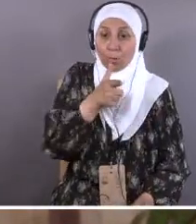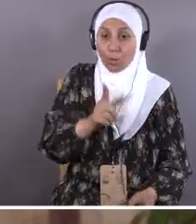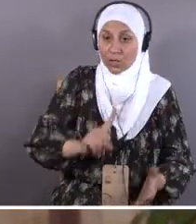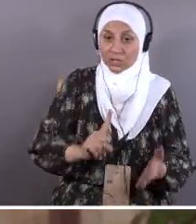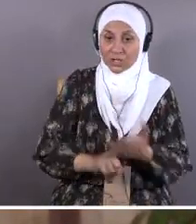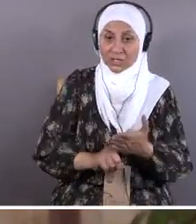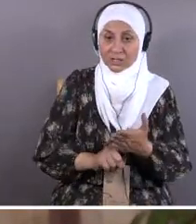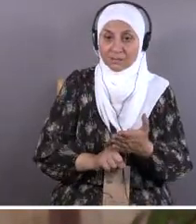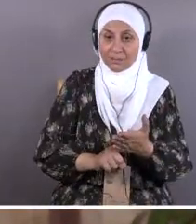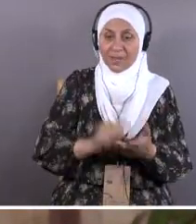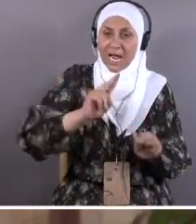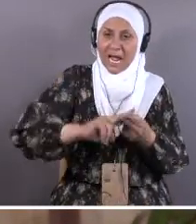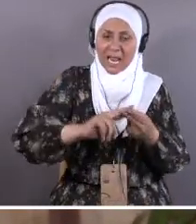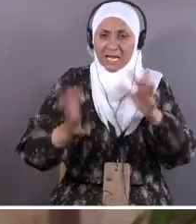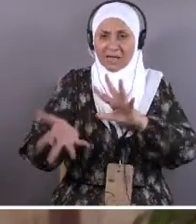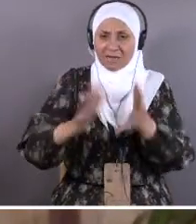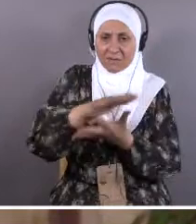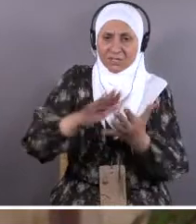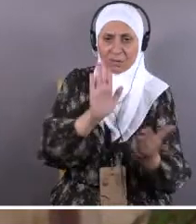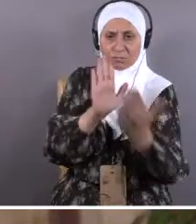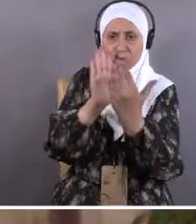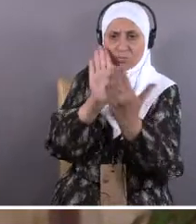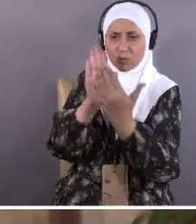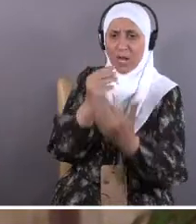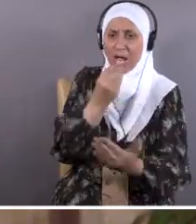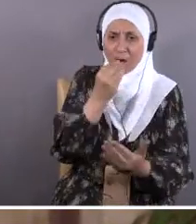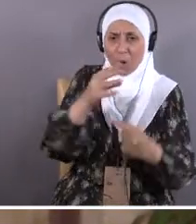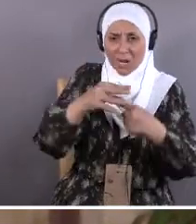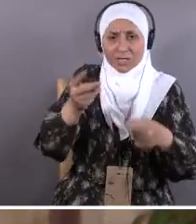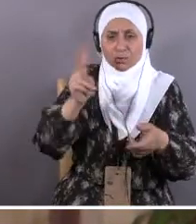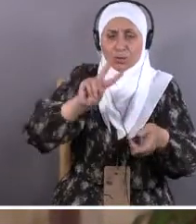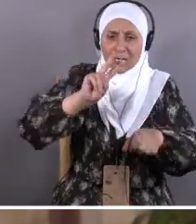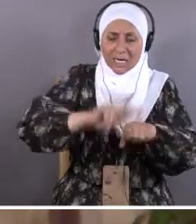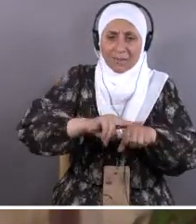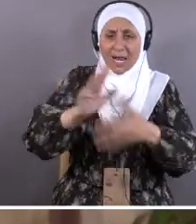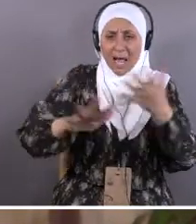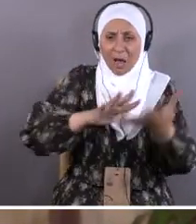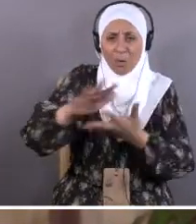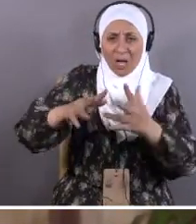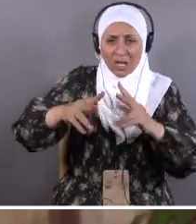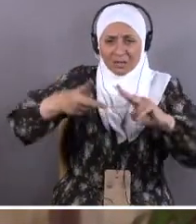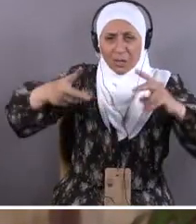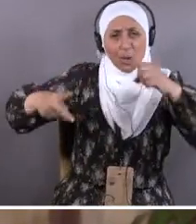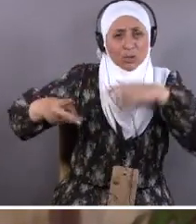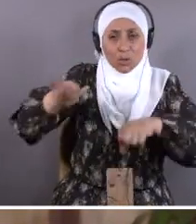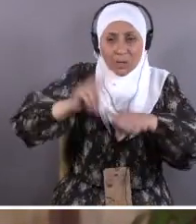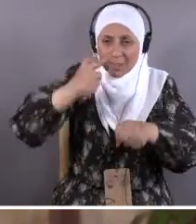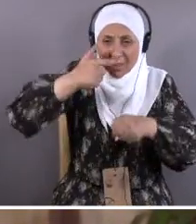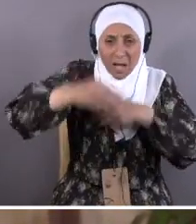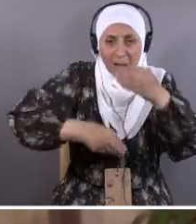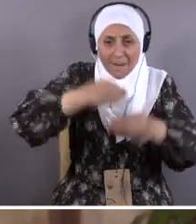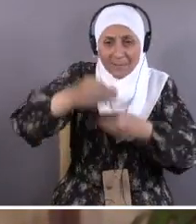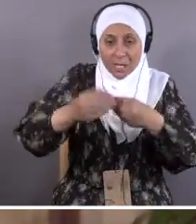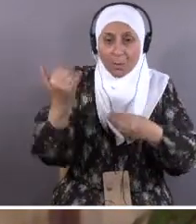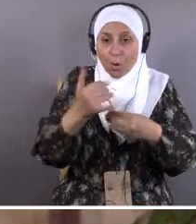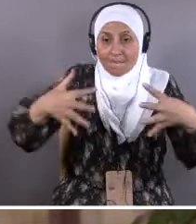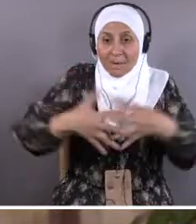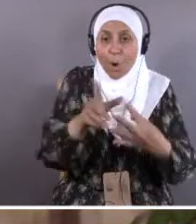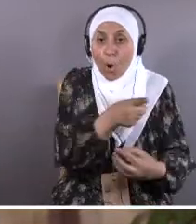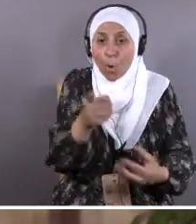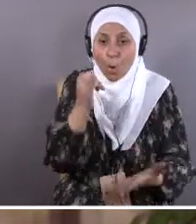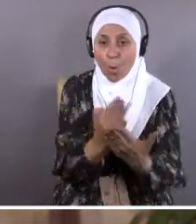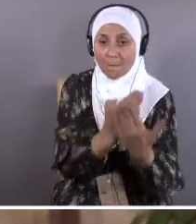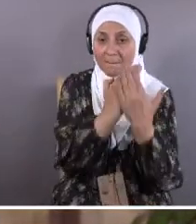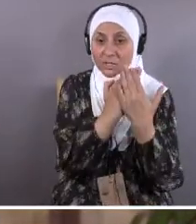food security challenges, climate change, and the energy crisis is a collective task, and that the responsibility